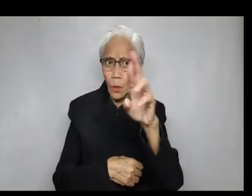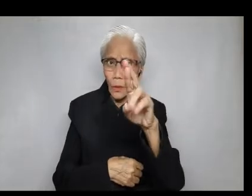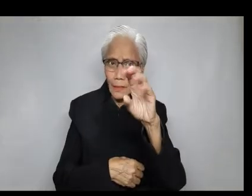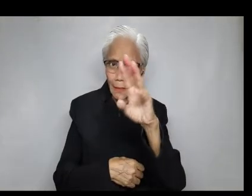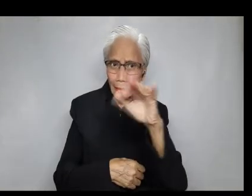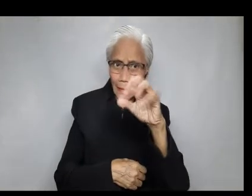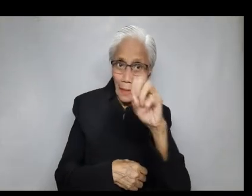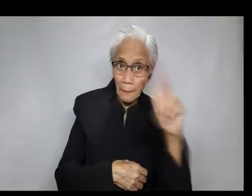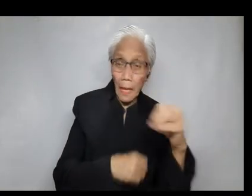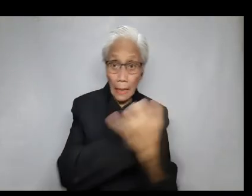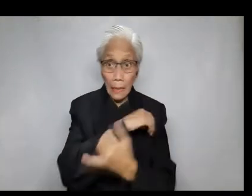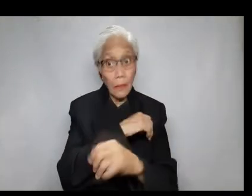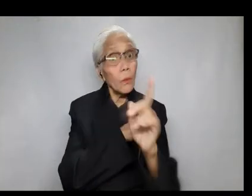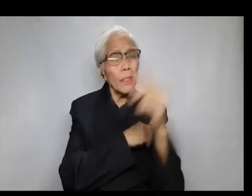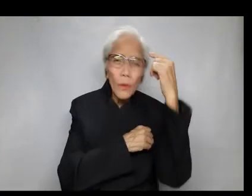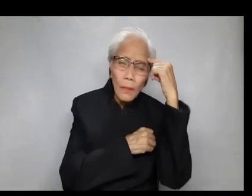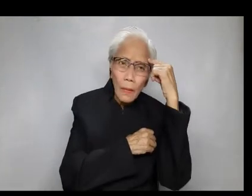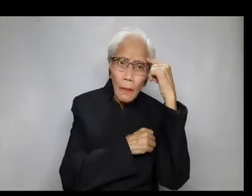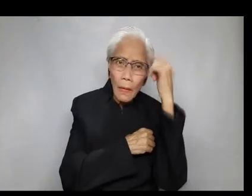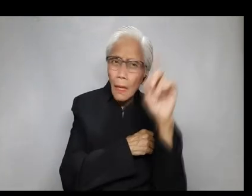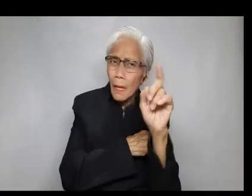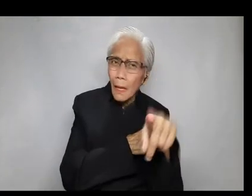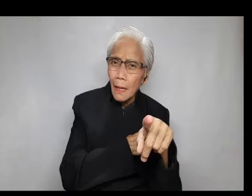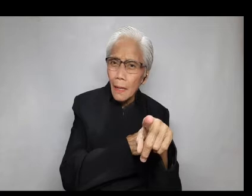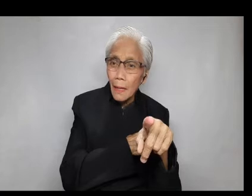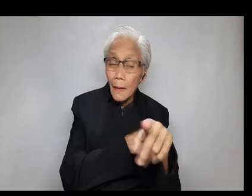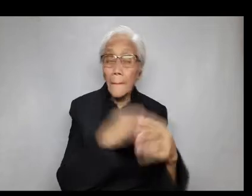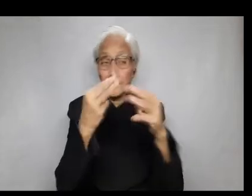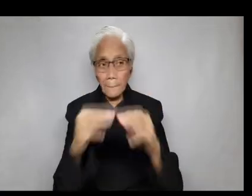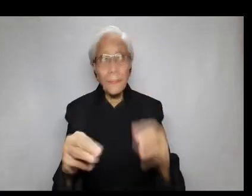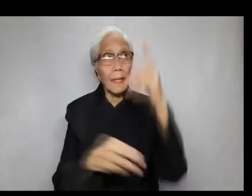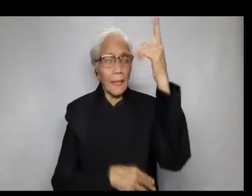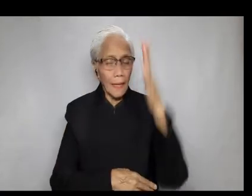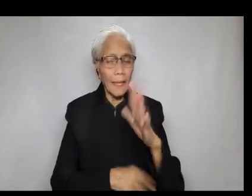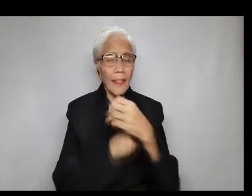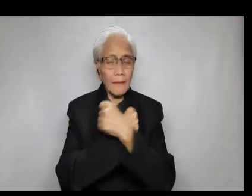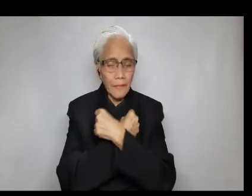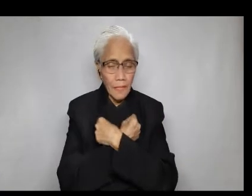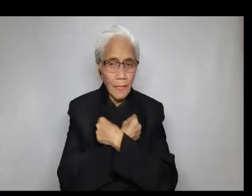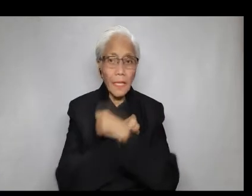Mukhang kailangan na ng major exorcism ang bansa natin . Ano po sa inyong palagay?